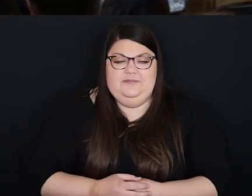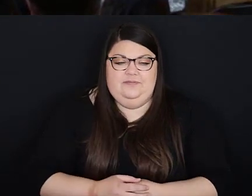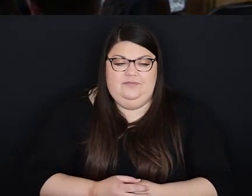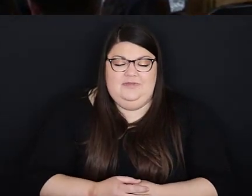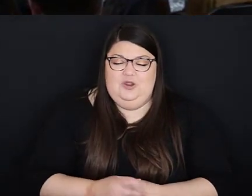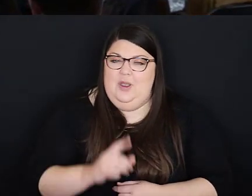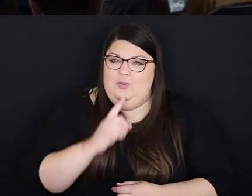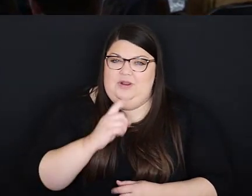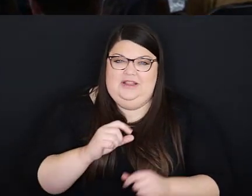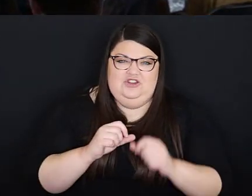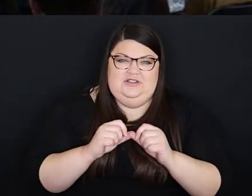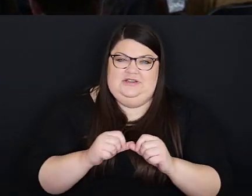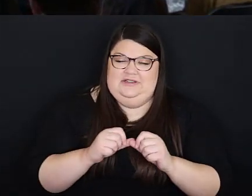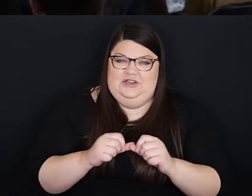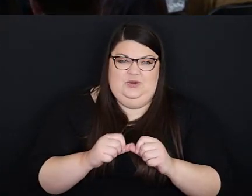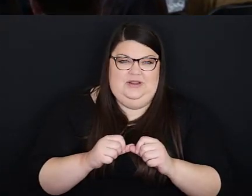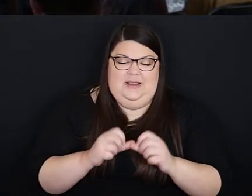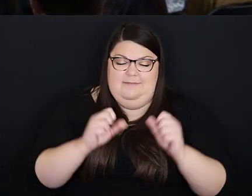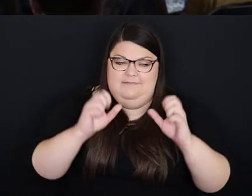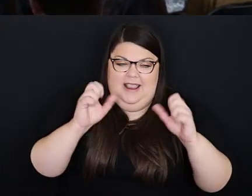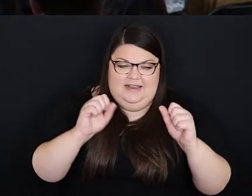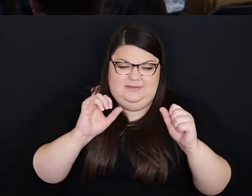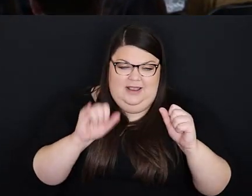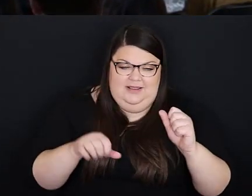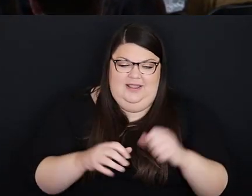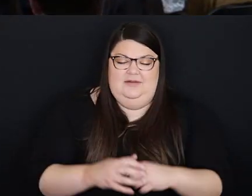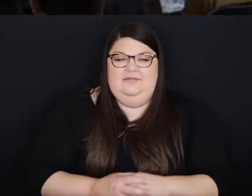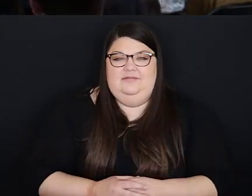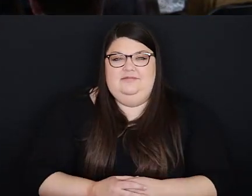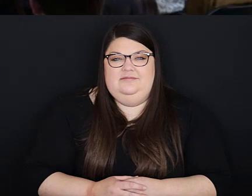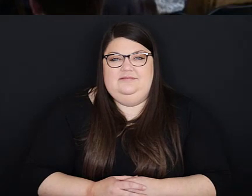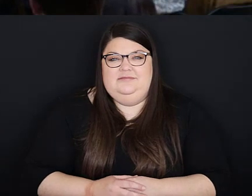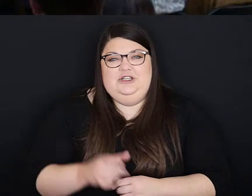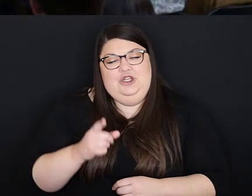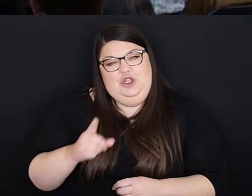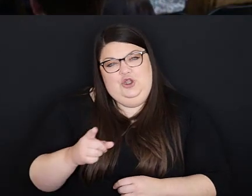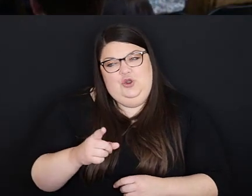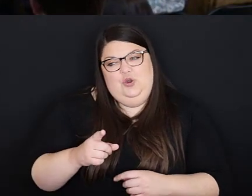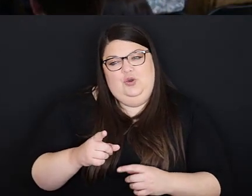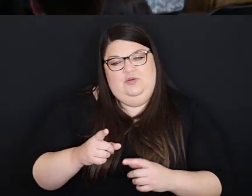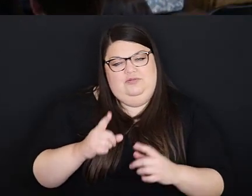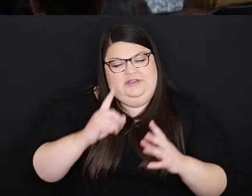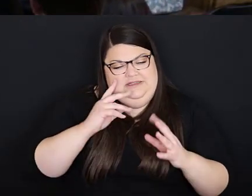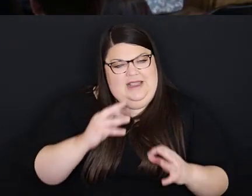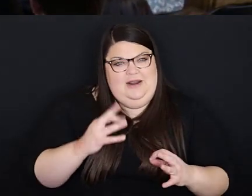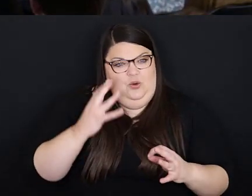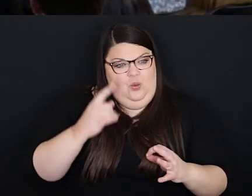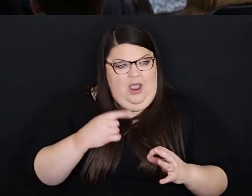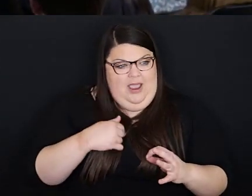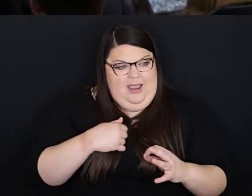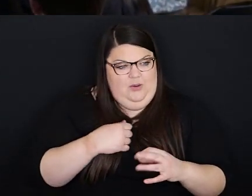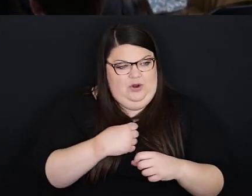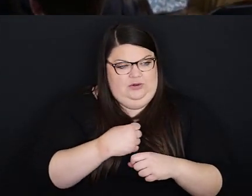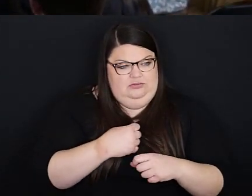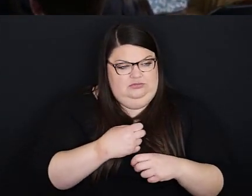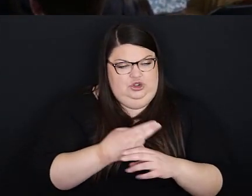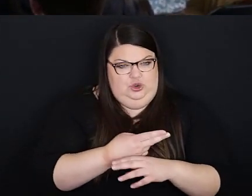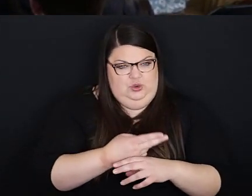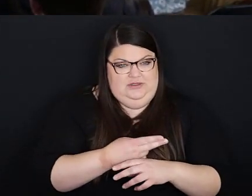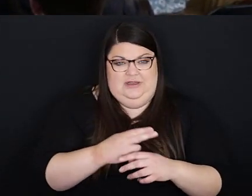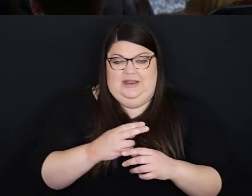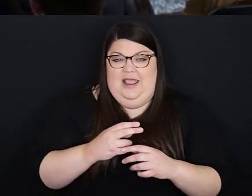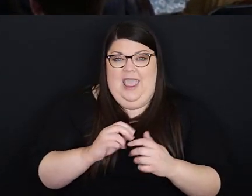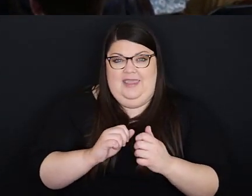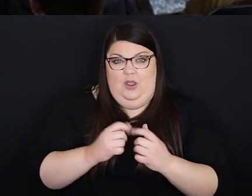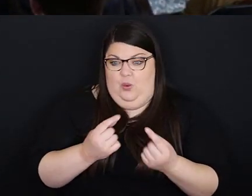I'm just constantly amazed by the fact that you sort of formulated why you were going to use it, and then what you did with